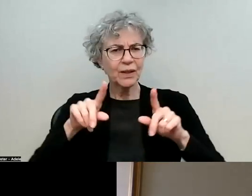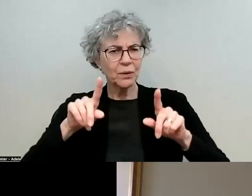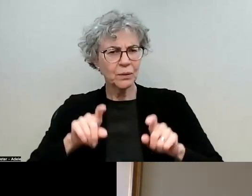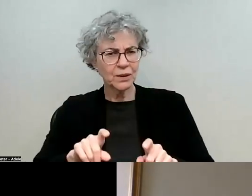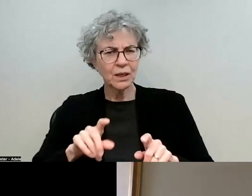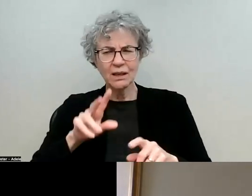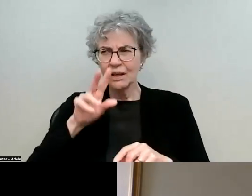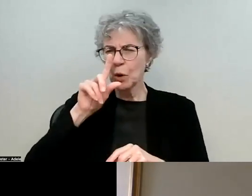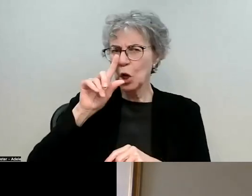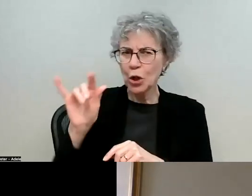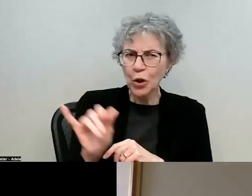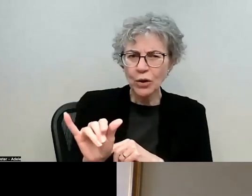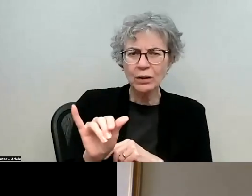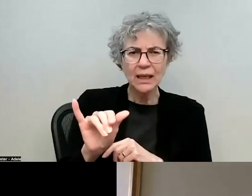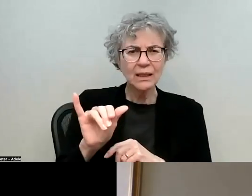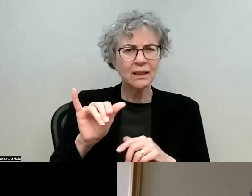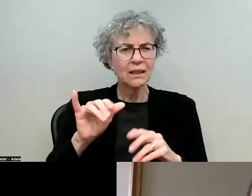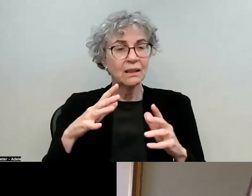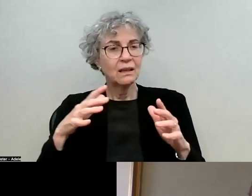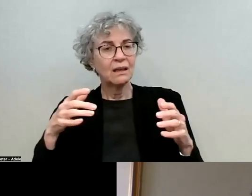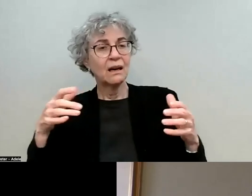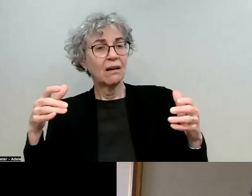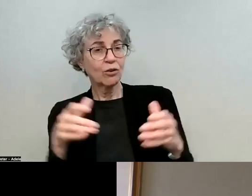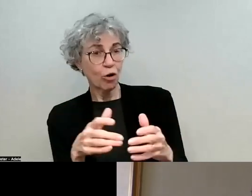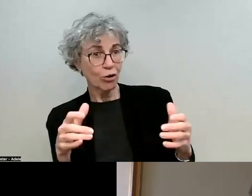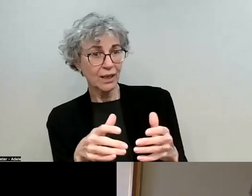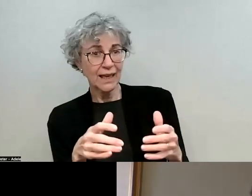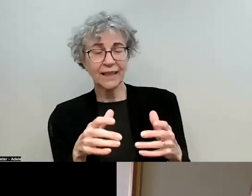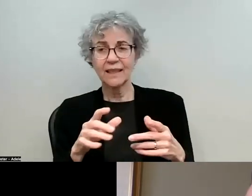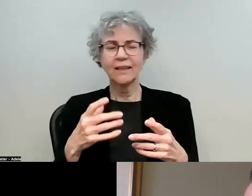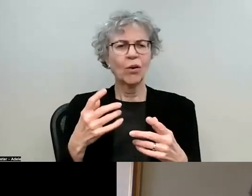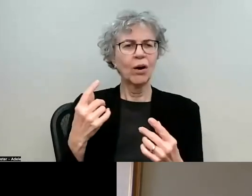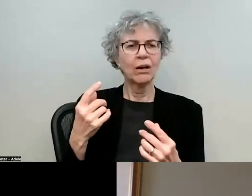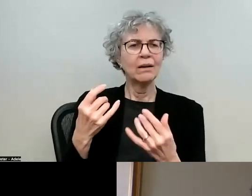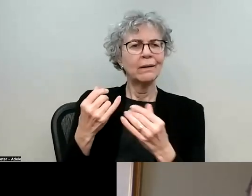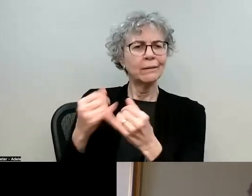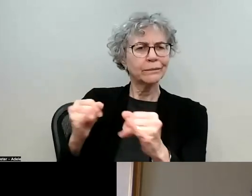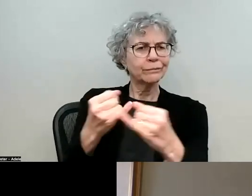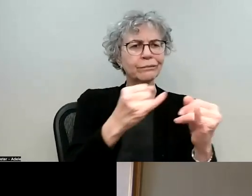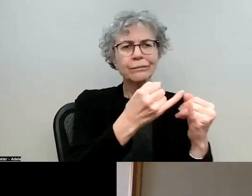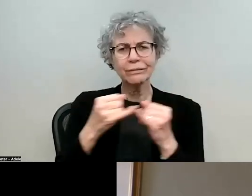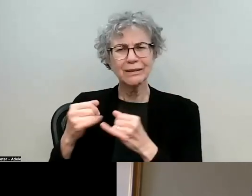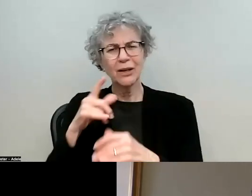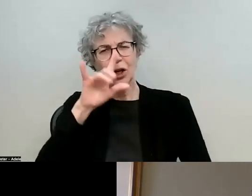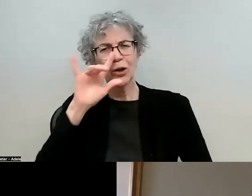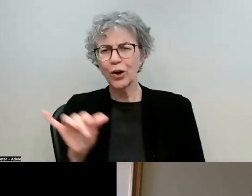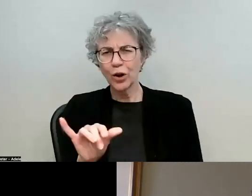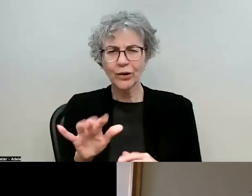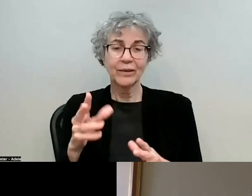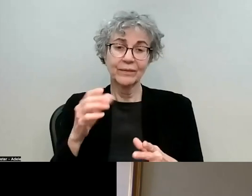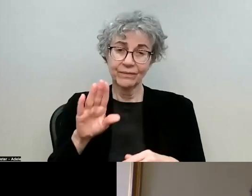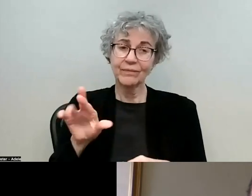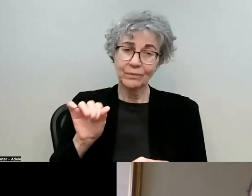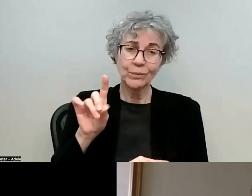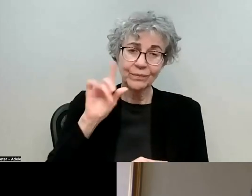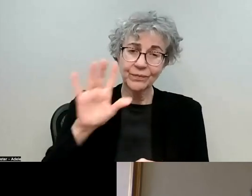it look like? You know, is it congregated, segregated? What exactly is this? And so, you know, Brad, to his credit, said, you